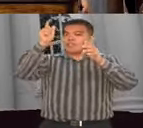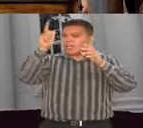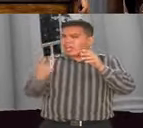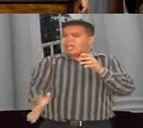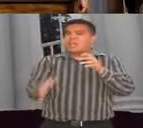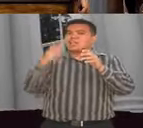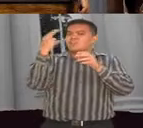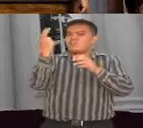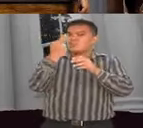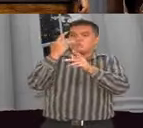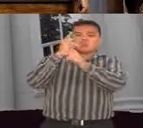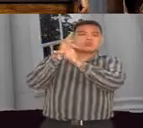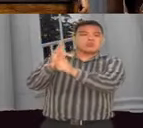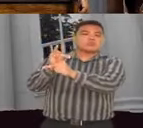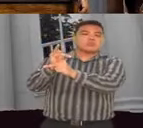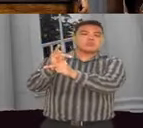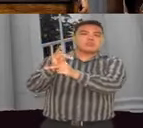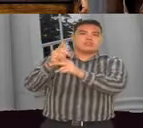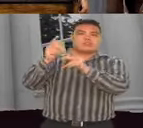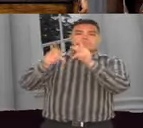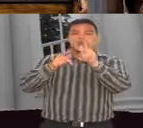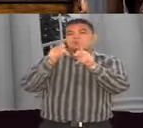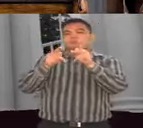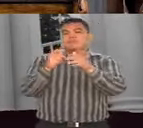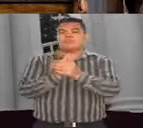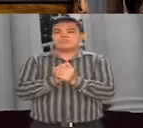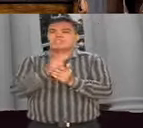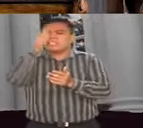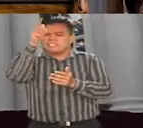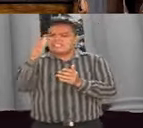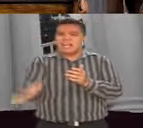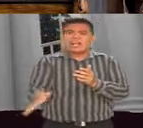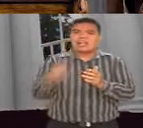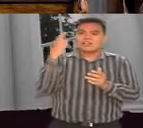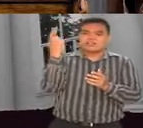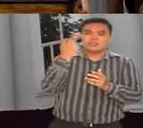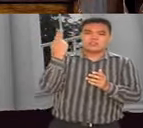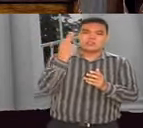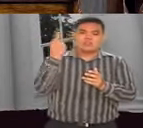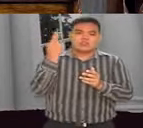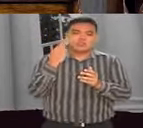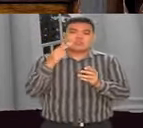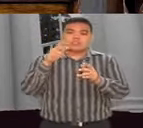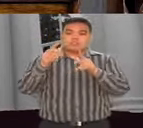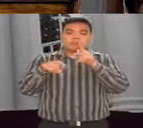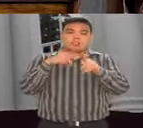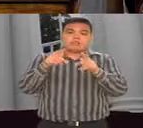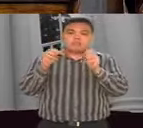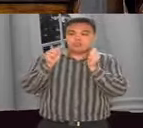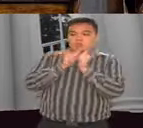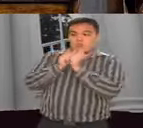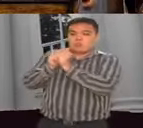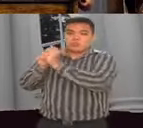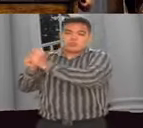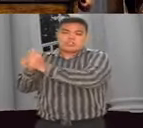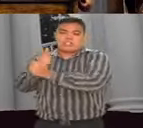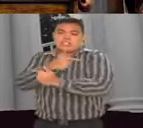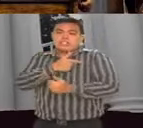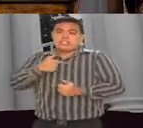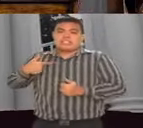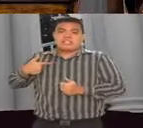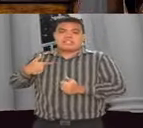battle against the Midianites. And God is choosing people to be with Gideon in the